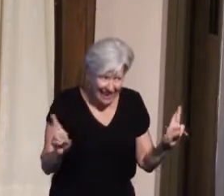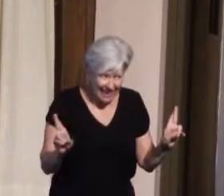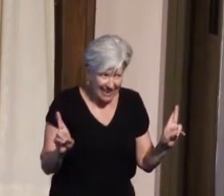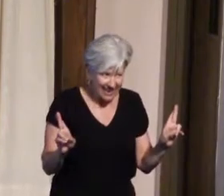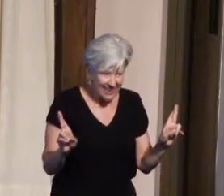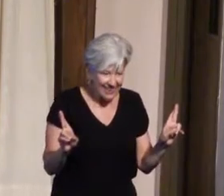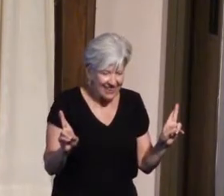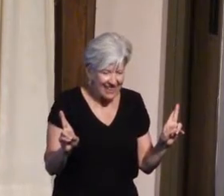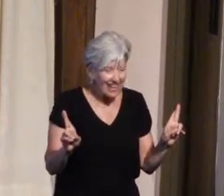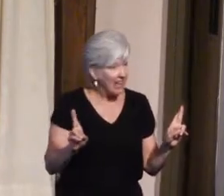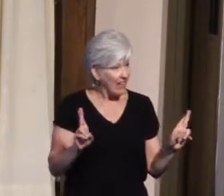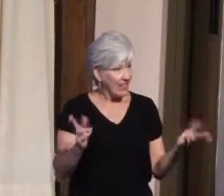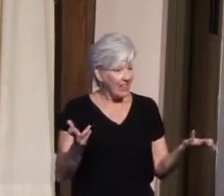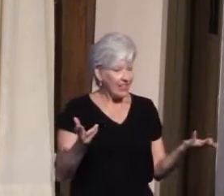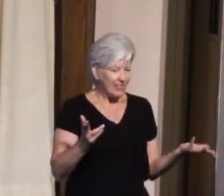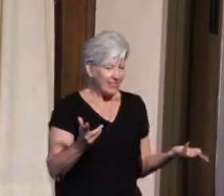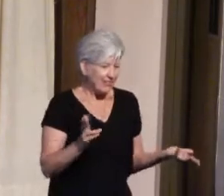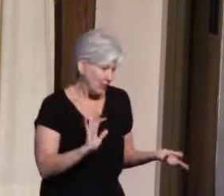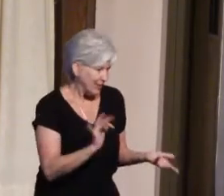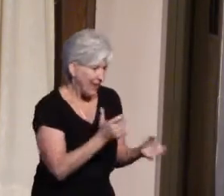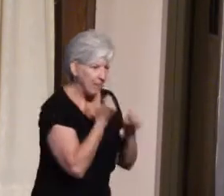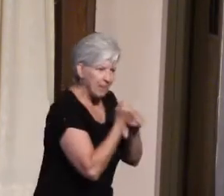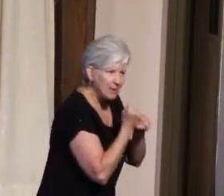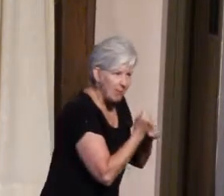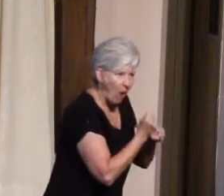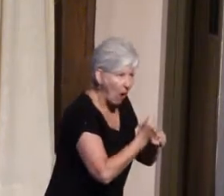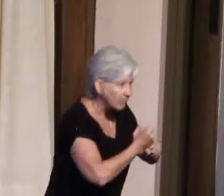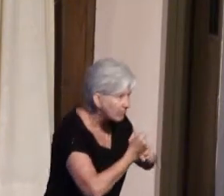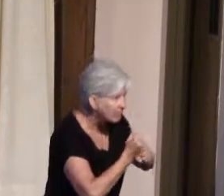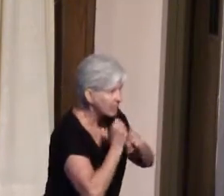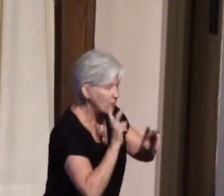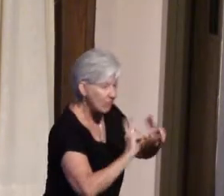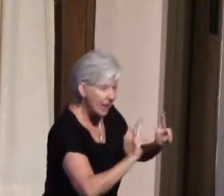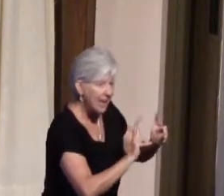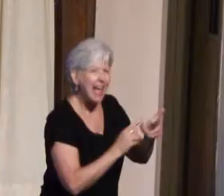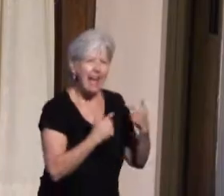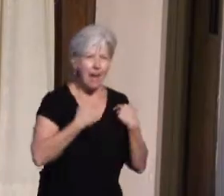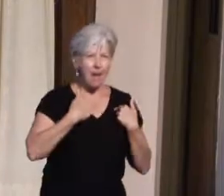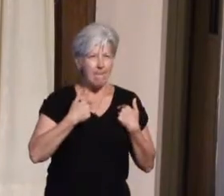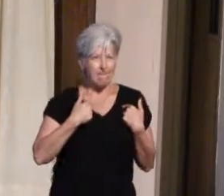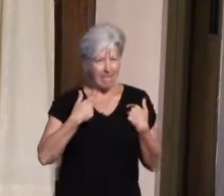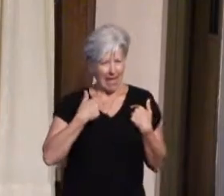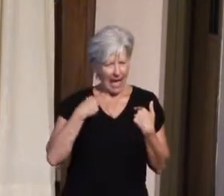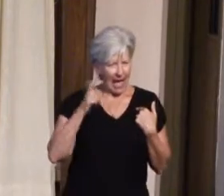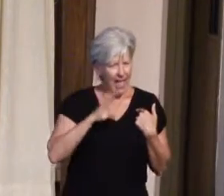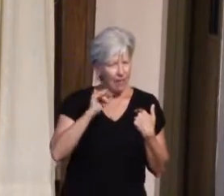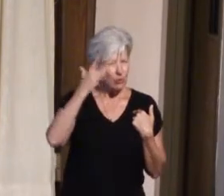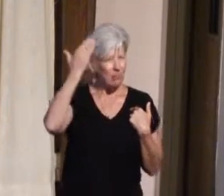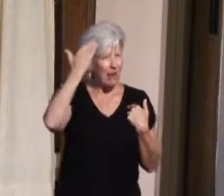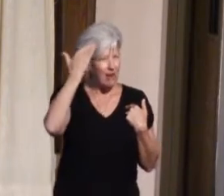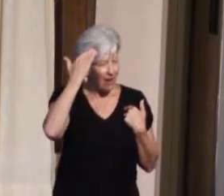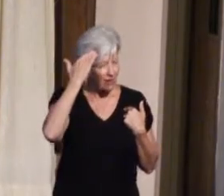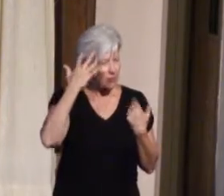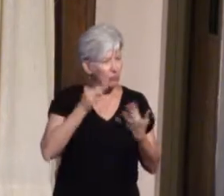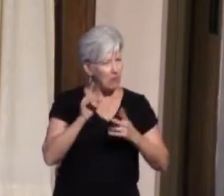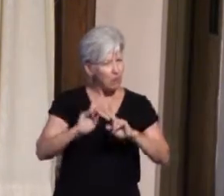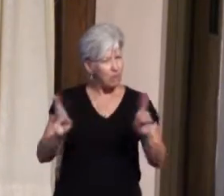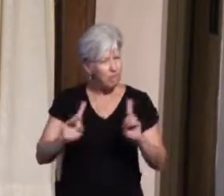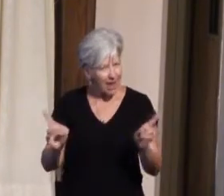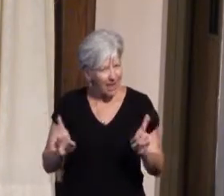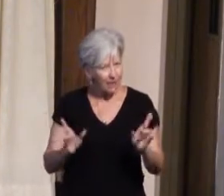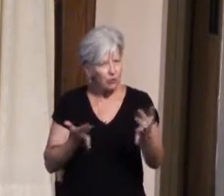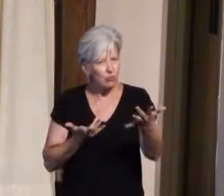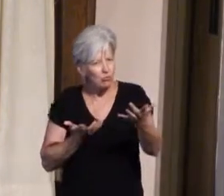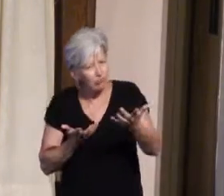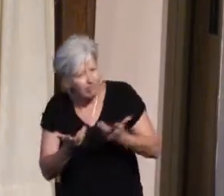have to be ready with my consciousness to handle it and to remember who I am. Like the